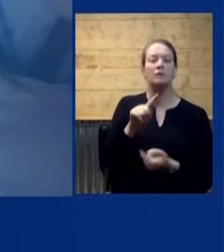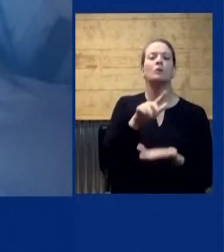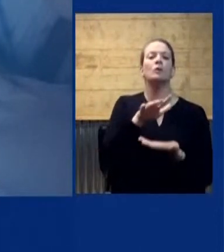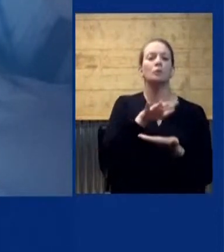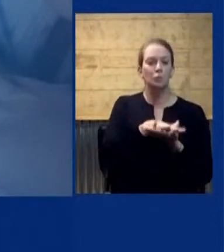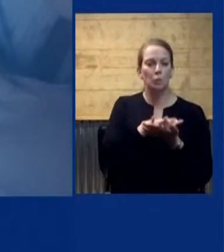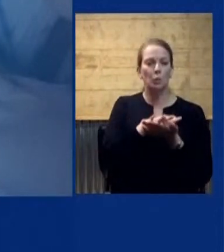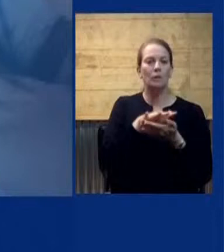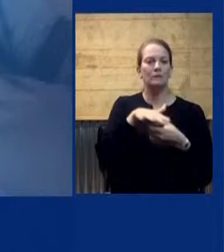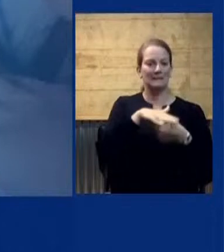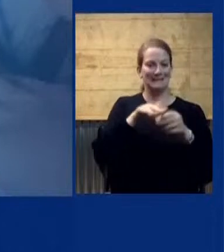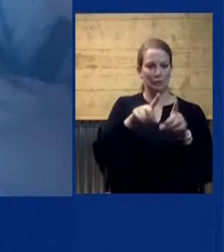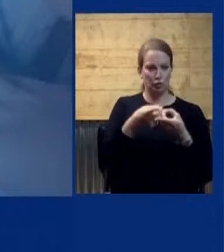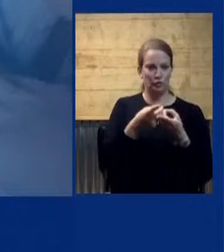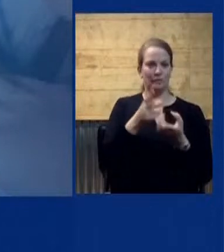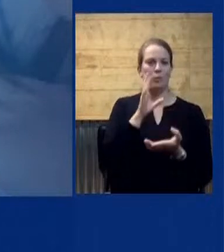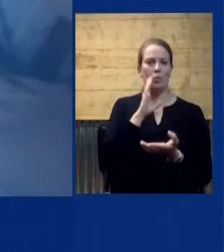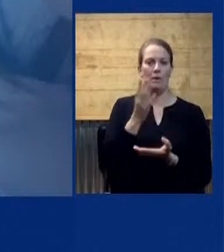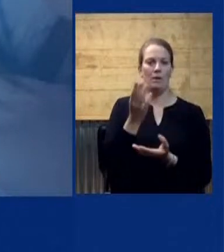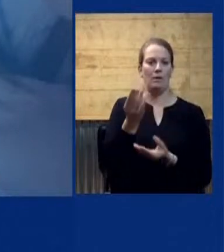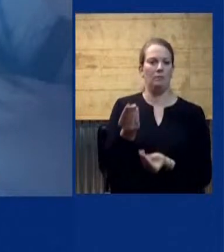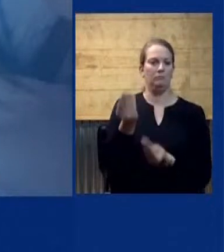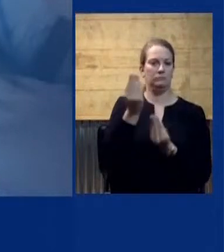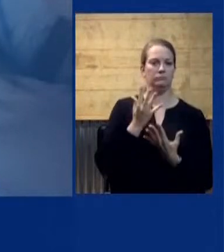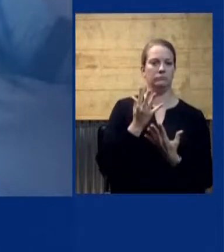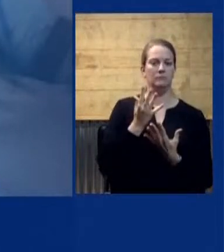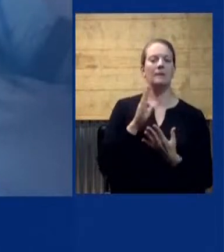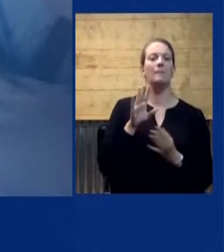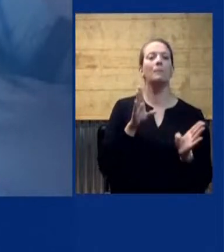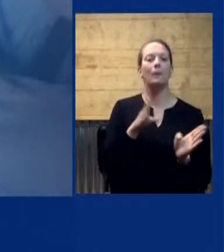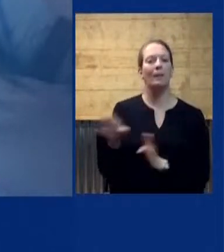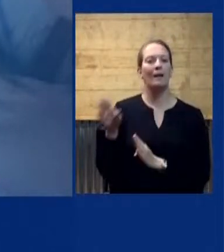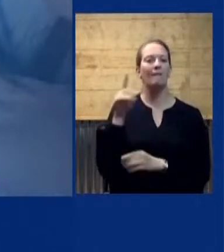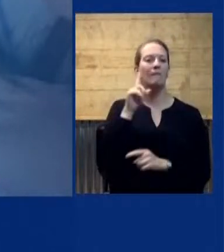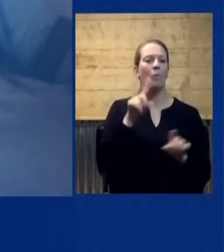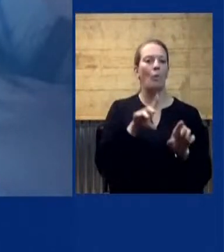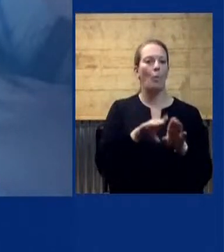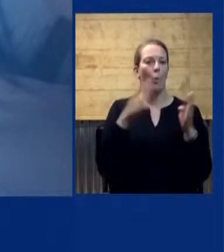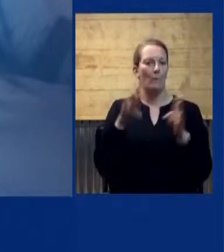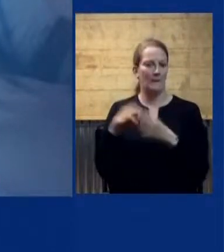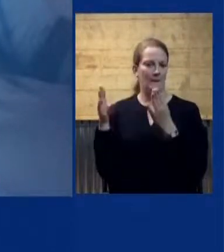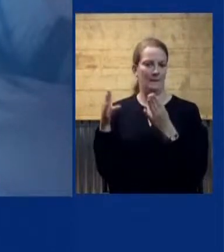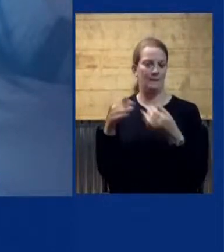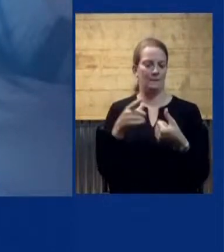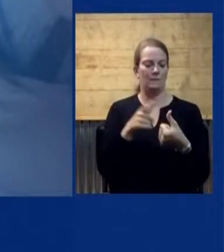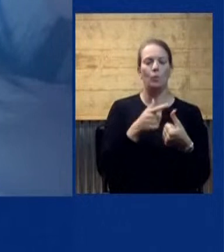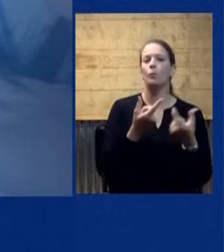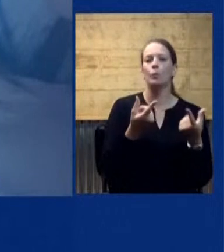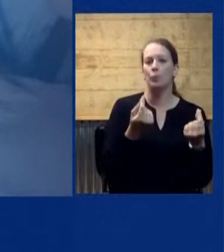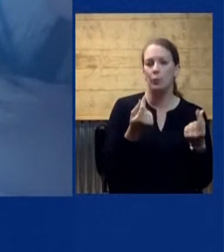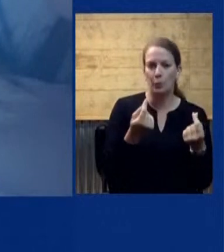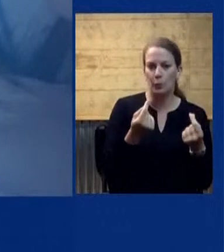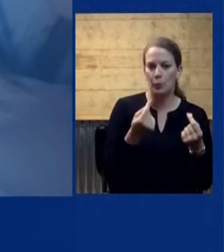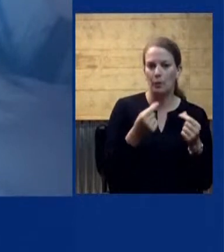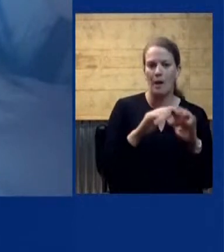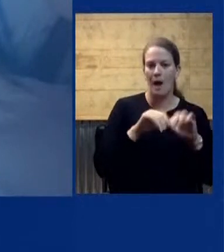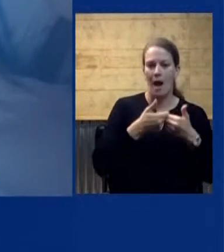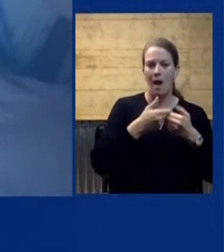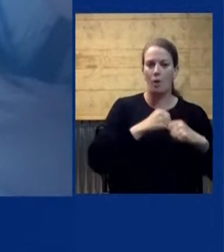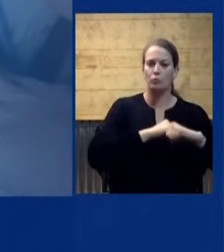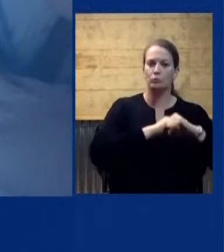on how they would reopen, what their precautions will be, if they want to have a